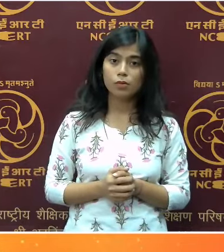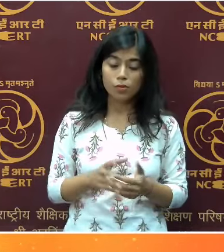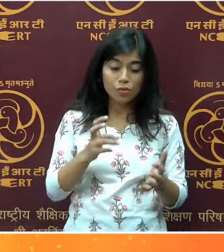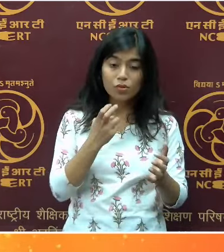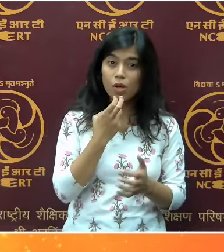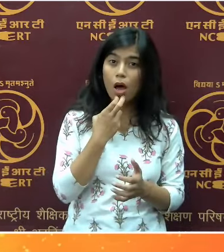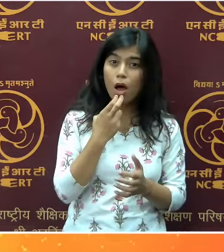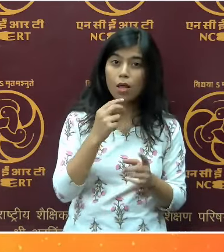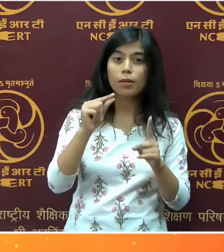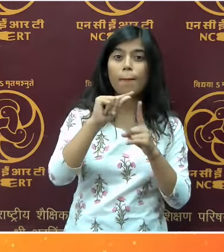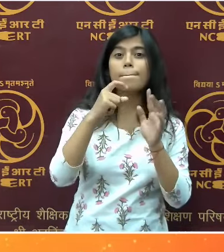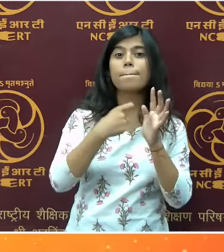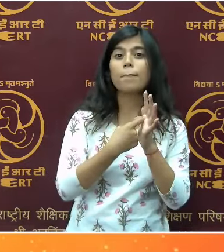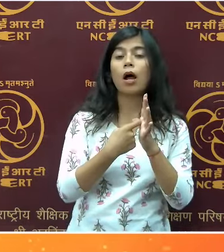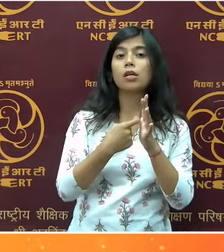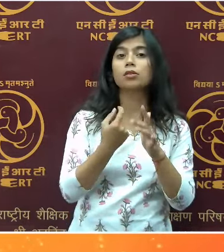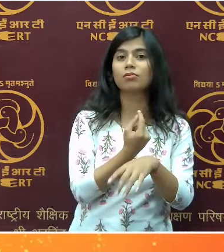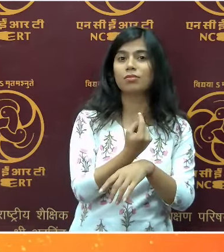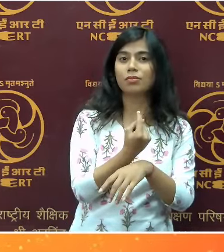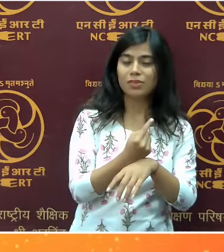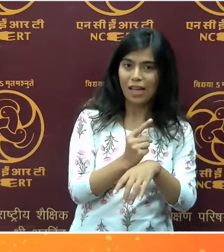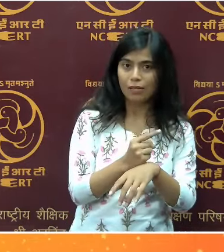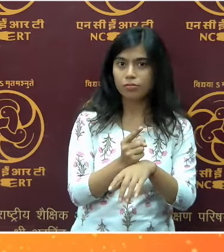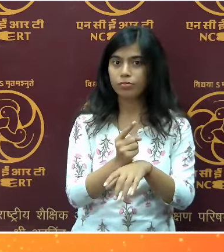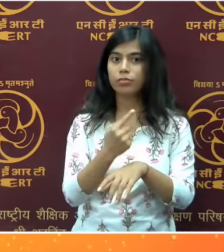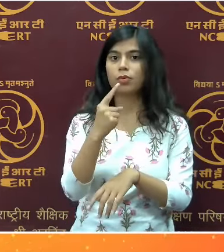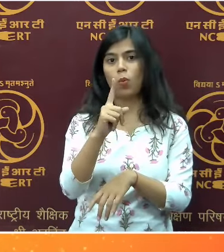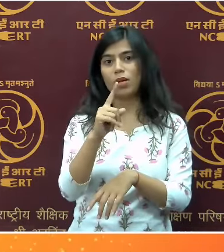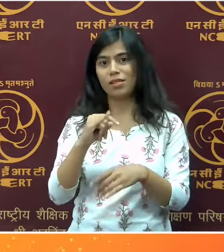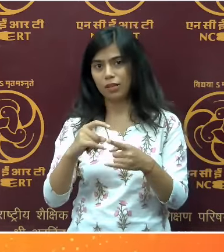there. Now I add one more